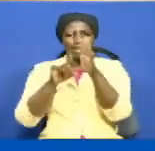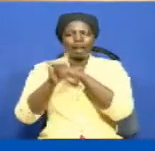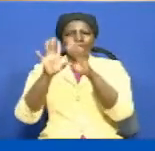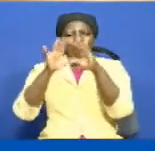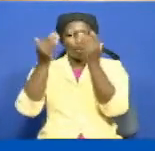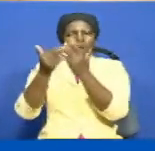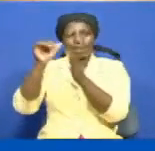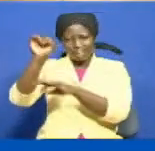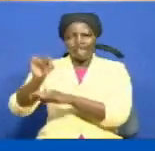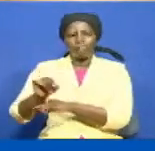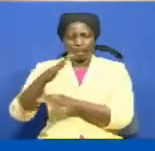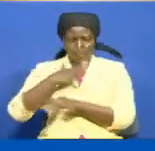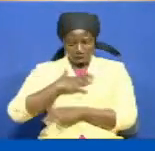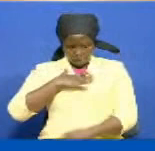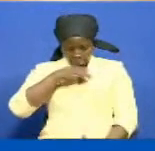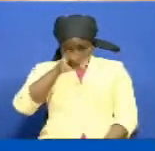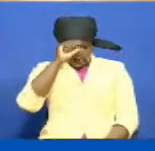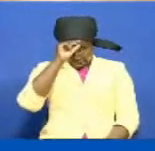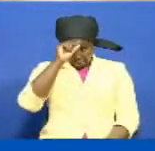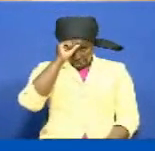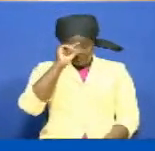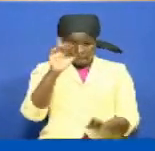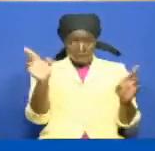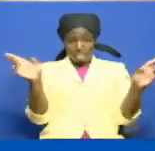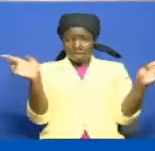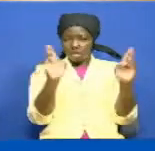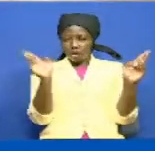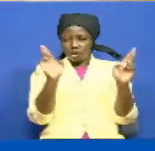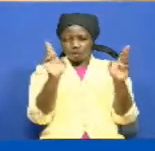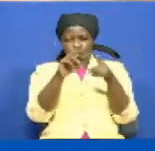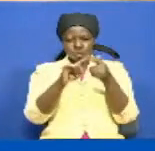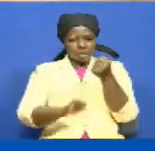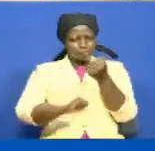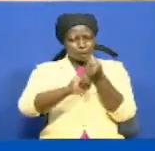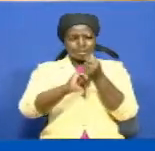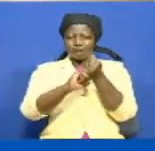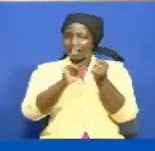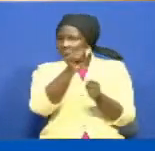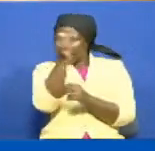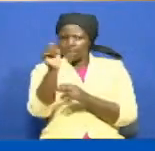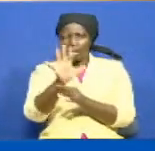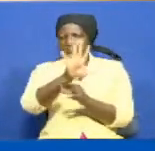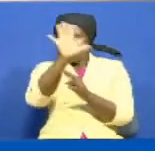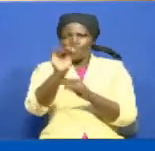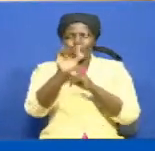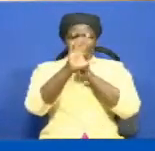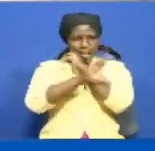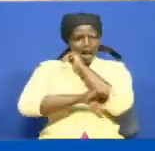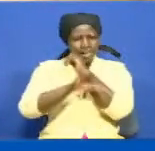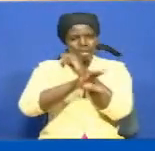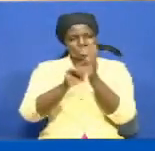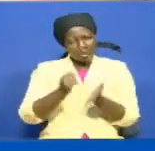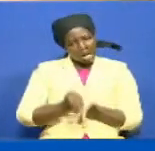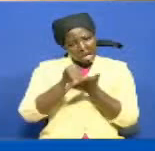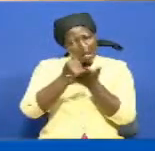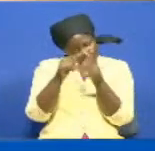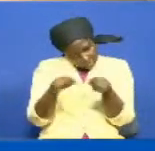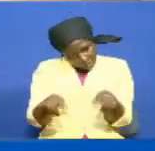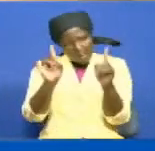my administration is ready to support other African countries to enable them undertake their